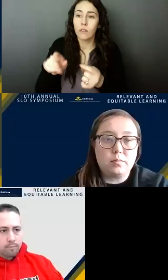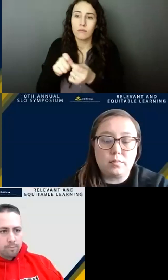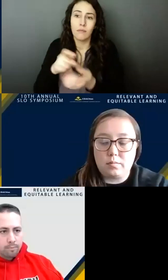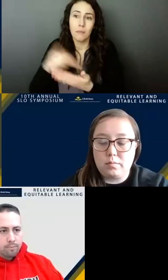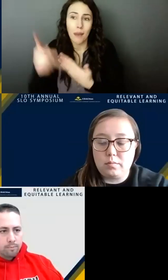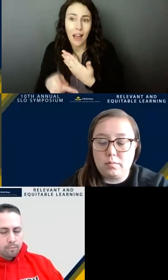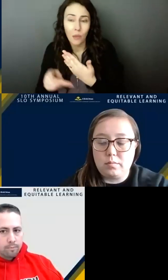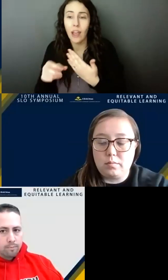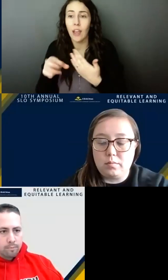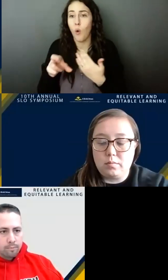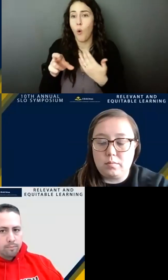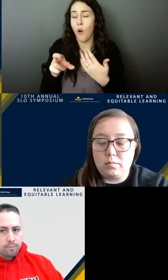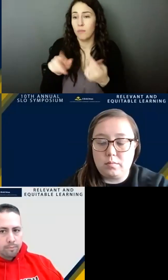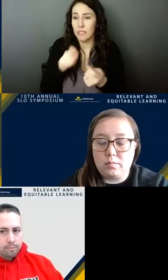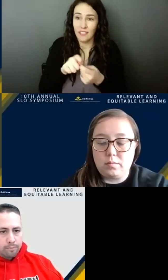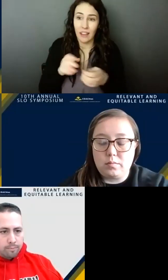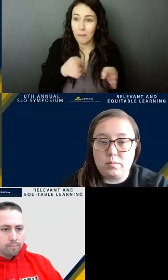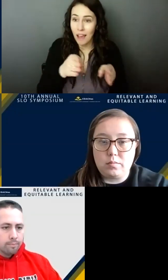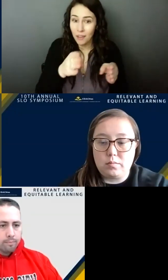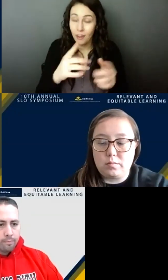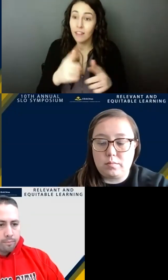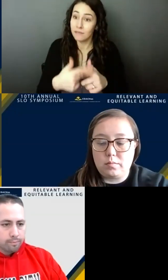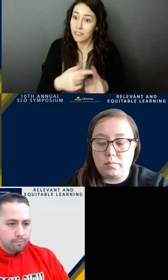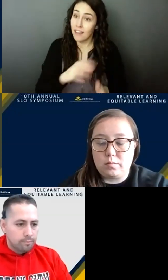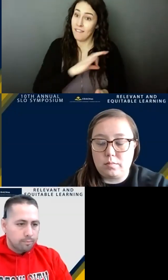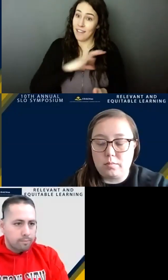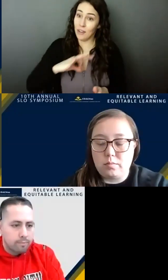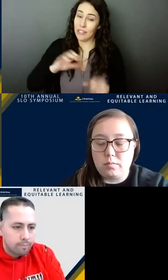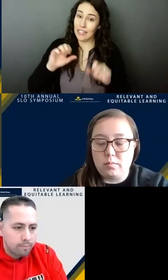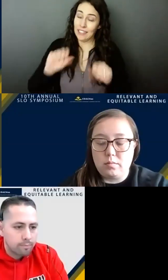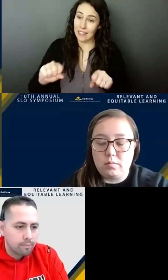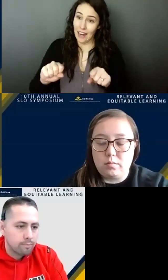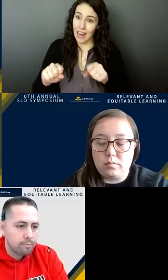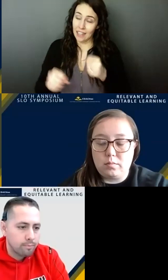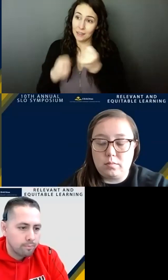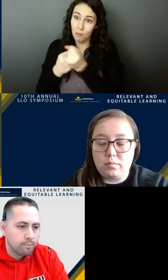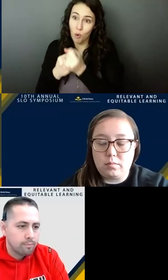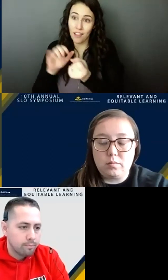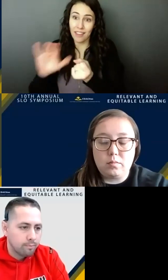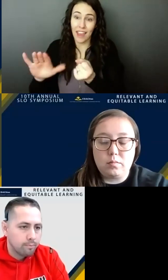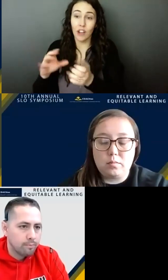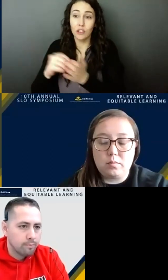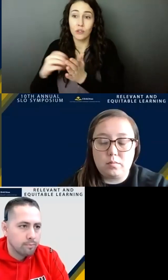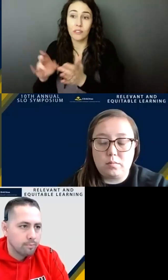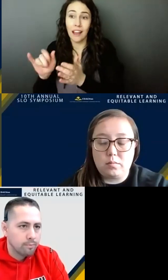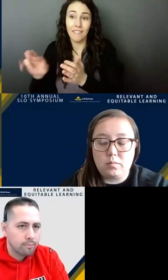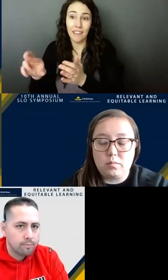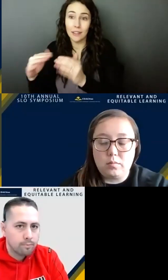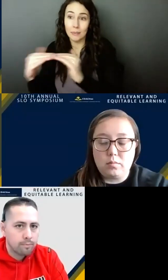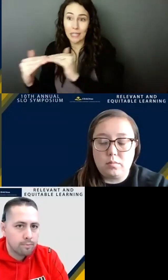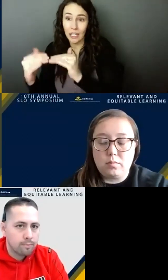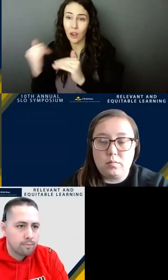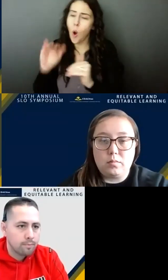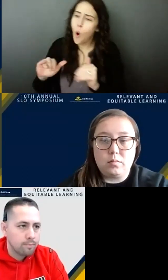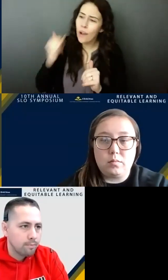student. Likewise, that faculty can then also complement their student affairs peers by saying, oh, if you need assistance in this, you should go to the